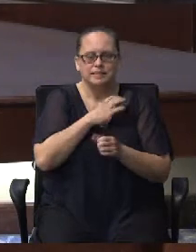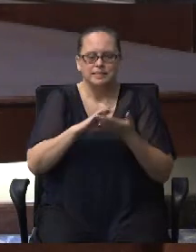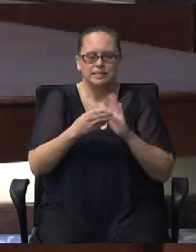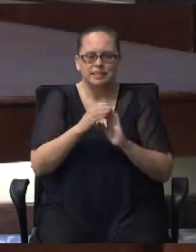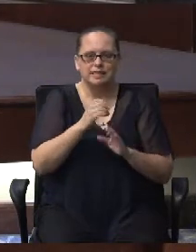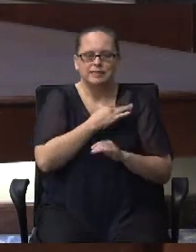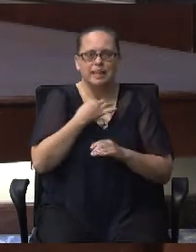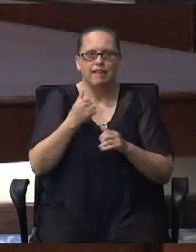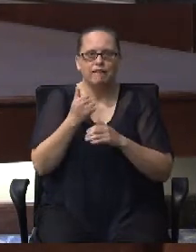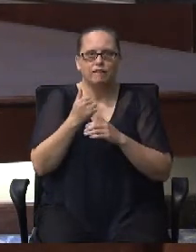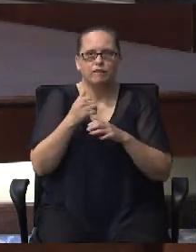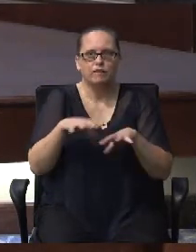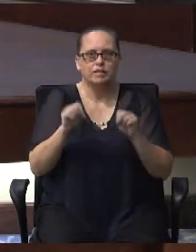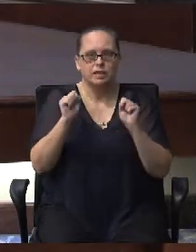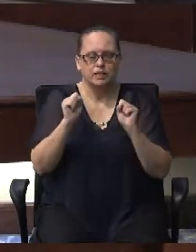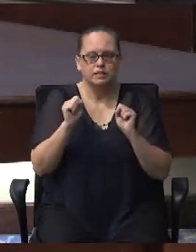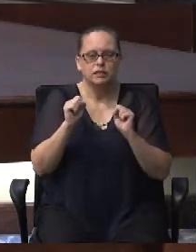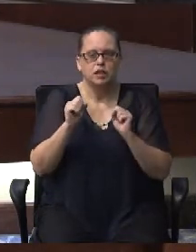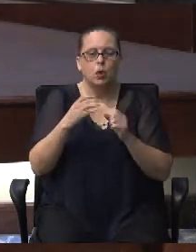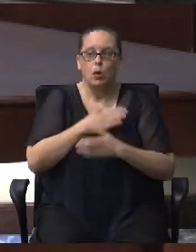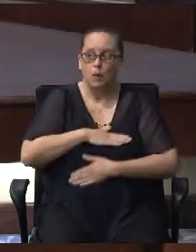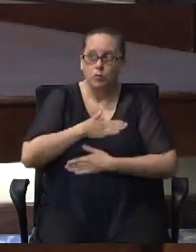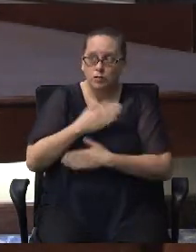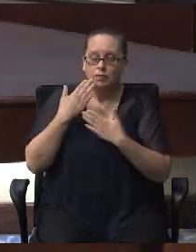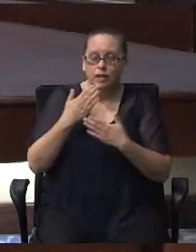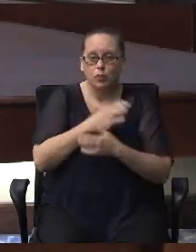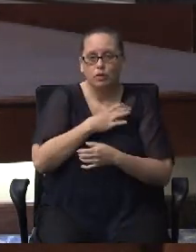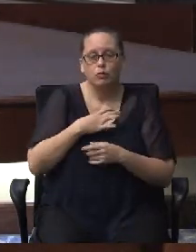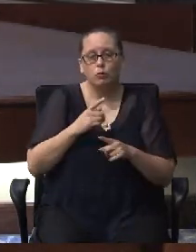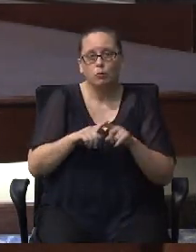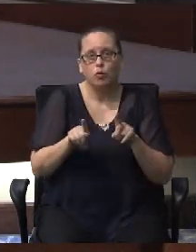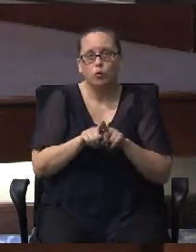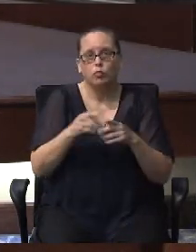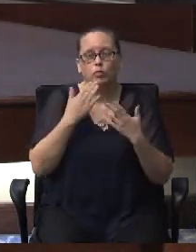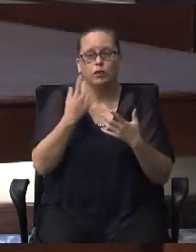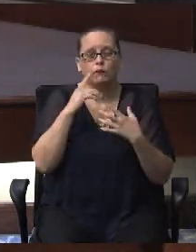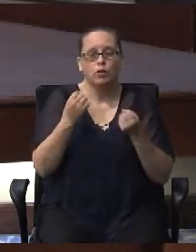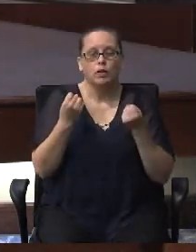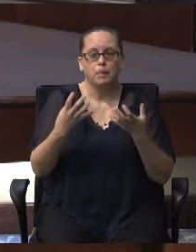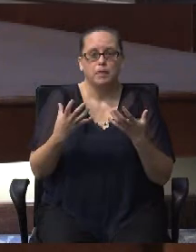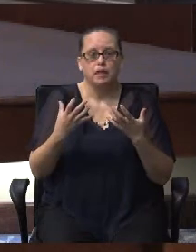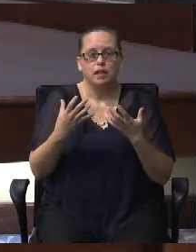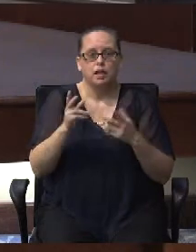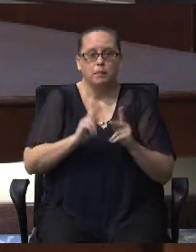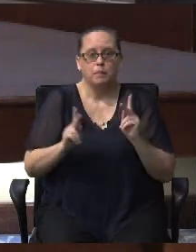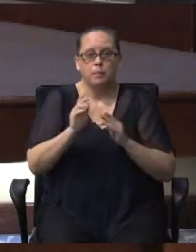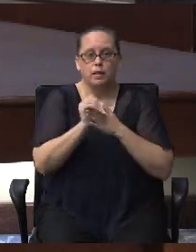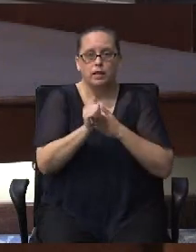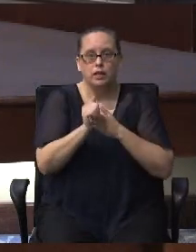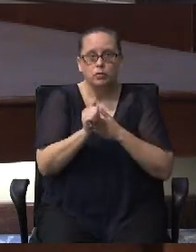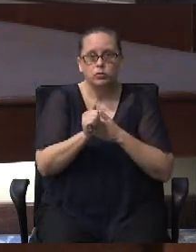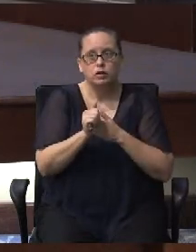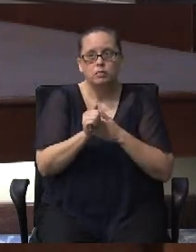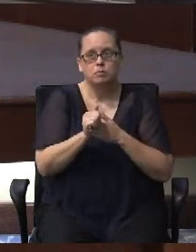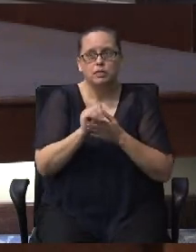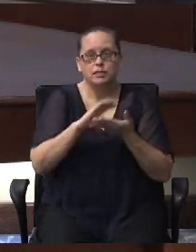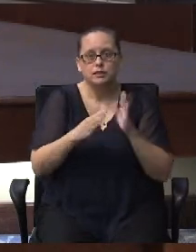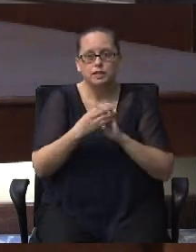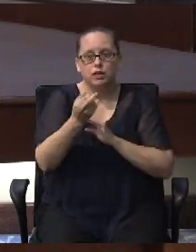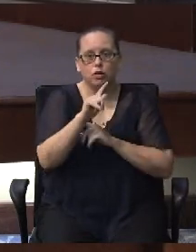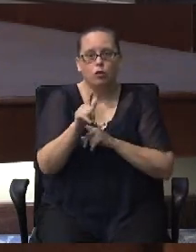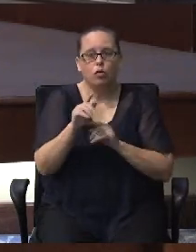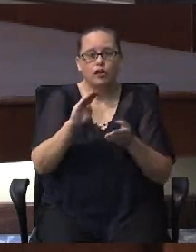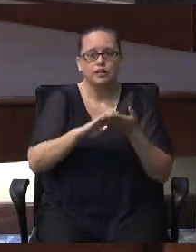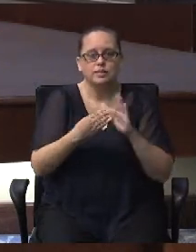so I want to express my appreciation for the council, but also for the many people in leadership at City Hall and all the